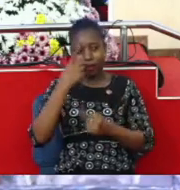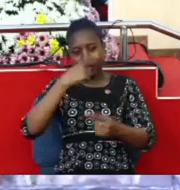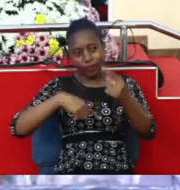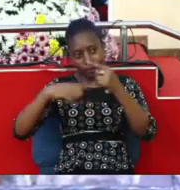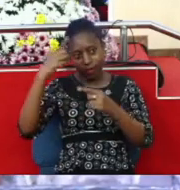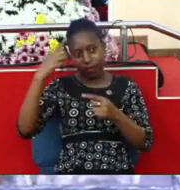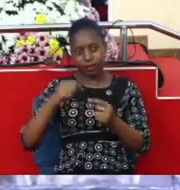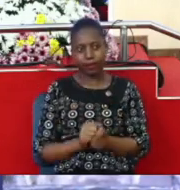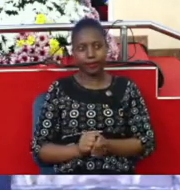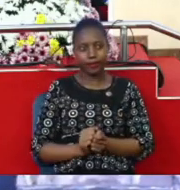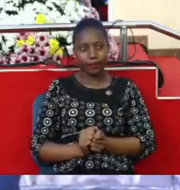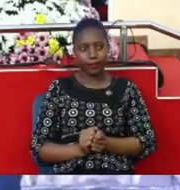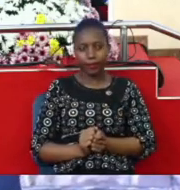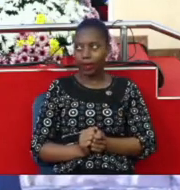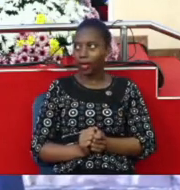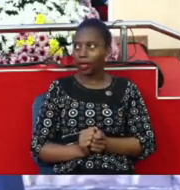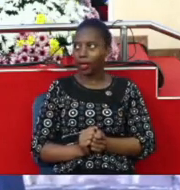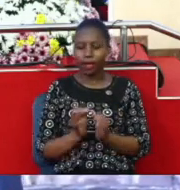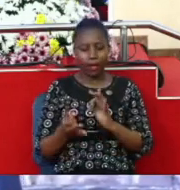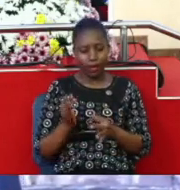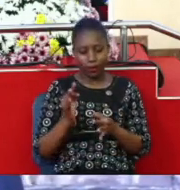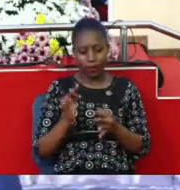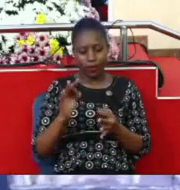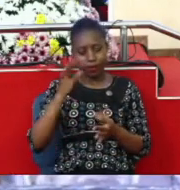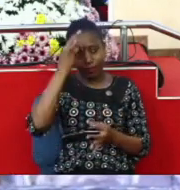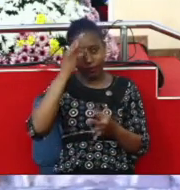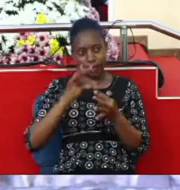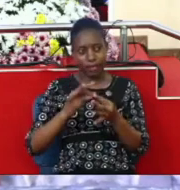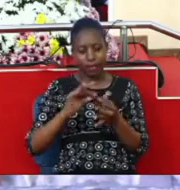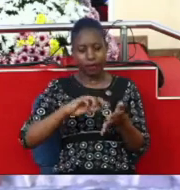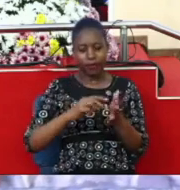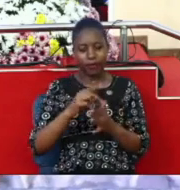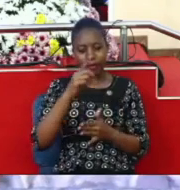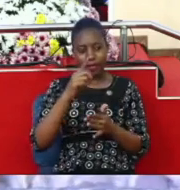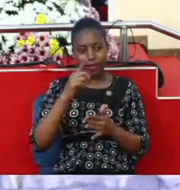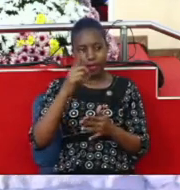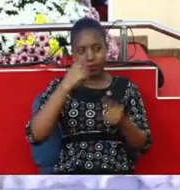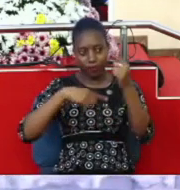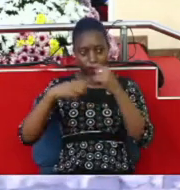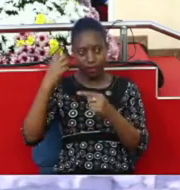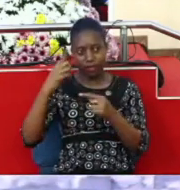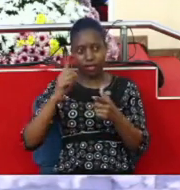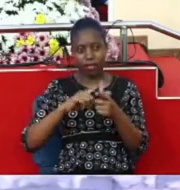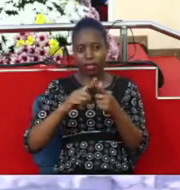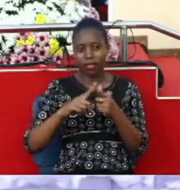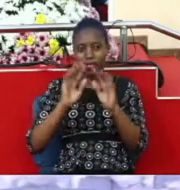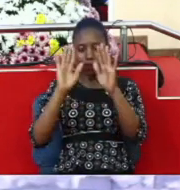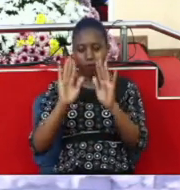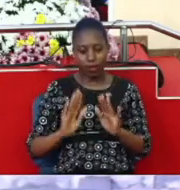is the victory. Na kama imani ni ushindi. We need to know a little bit about faith. Tunafaa kujua mambo kuhusu imani.